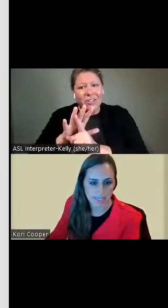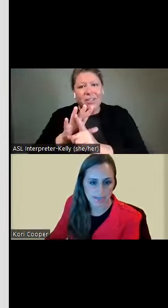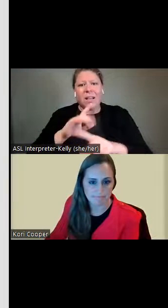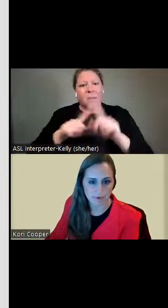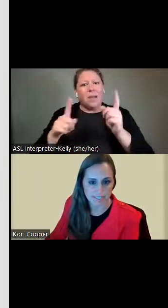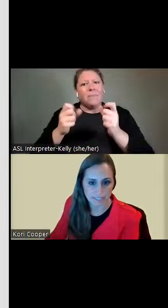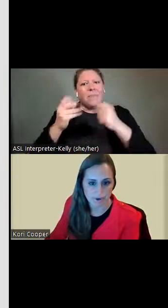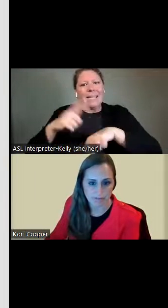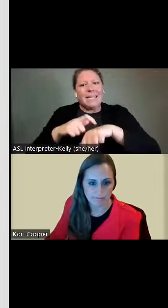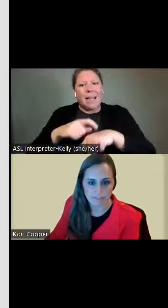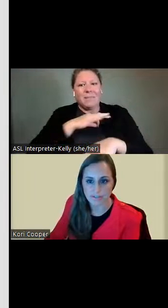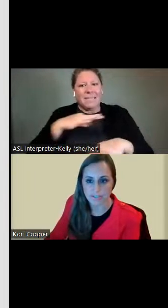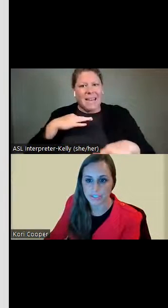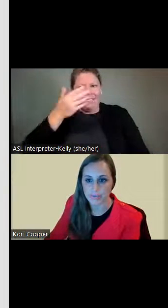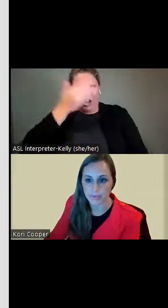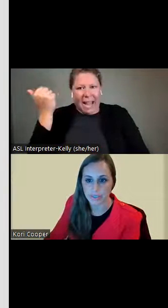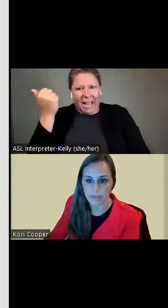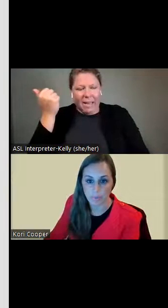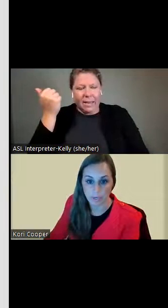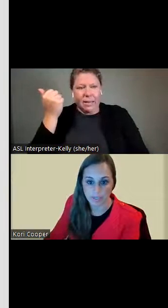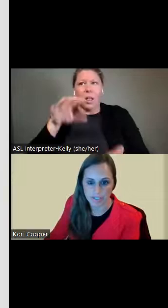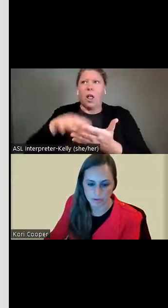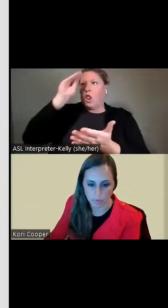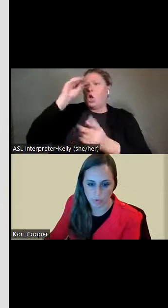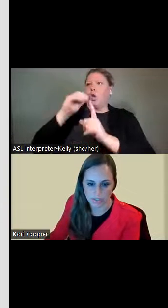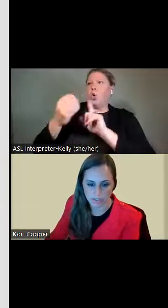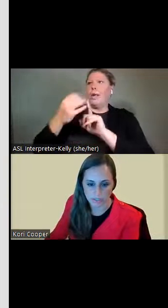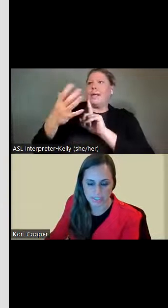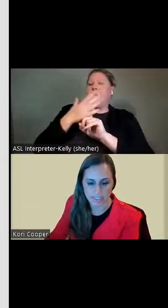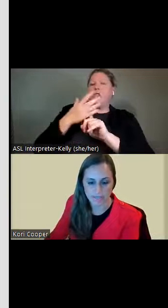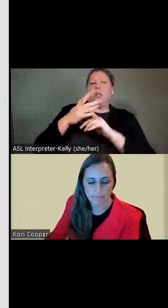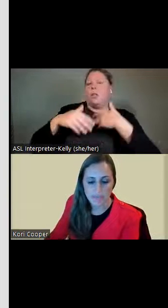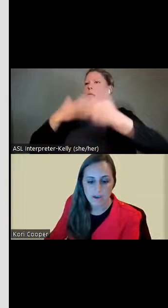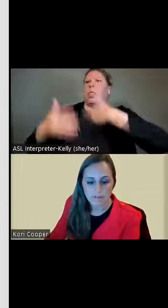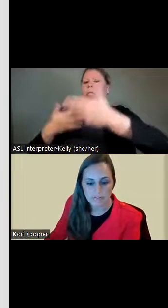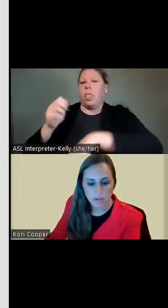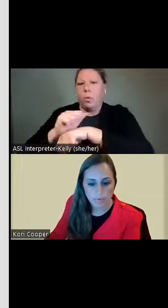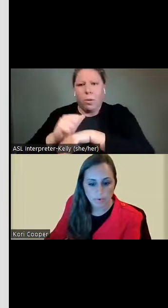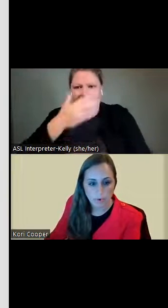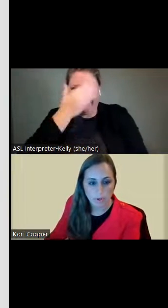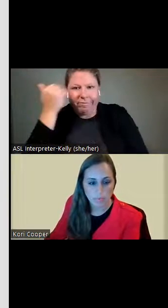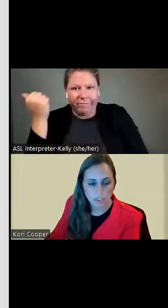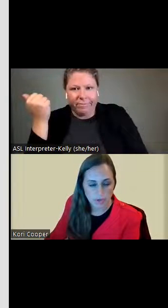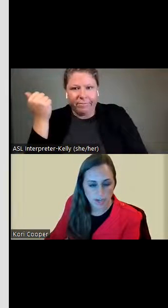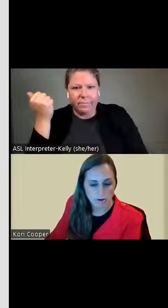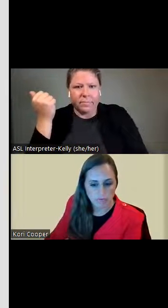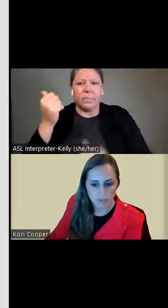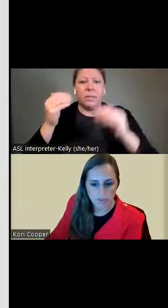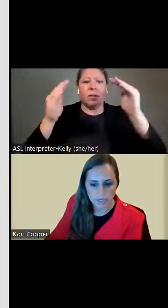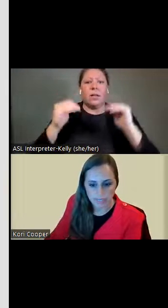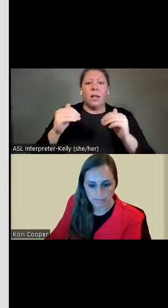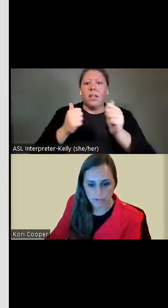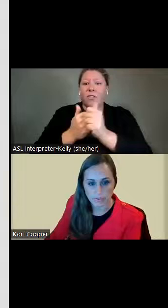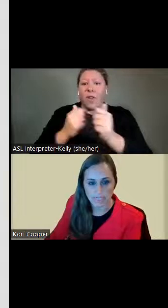forget as they go off and start to get oriented to their role and to the organization. For the follow-upper role, we do have more